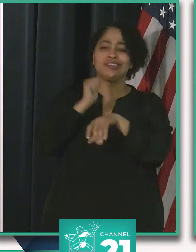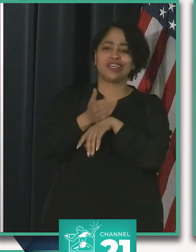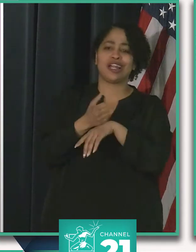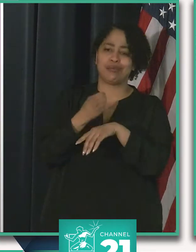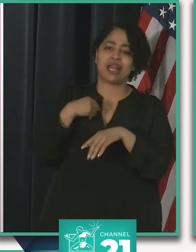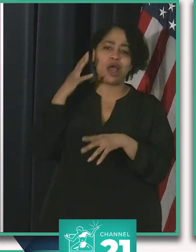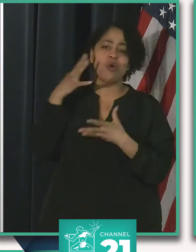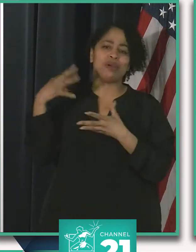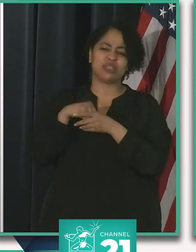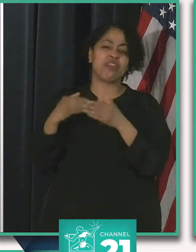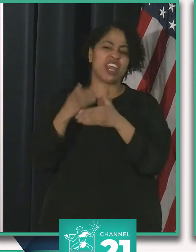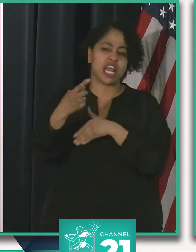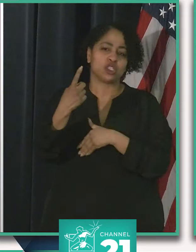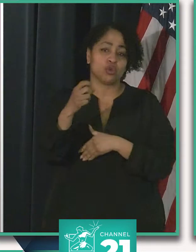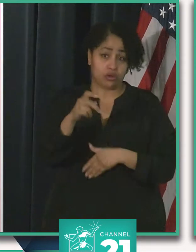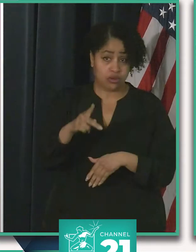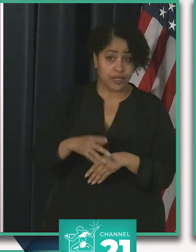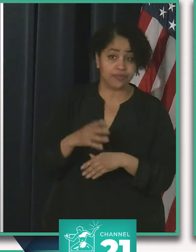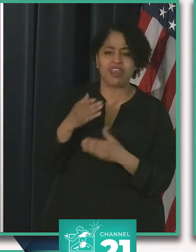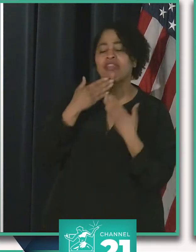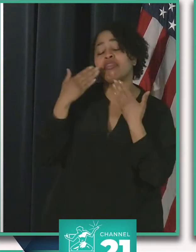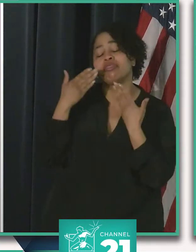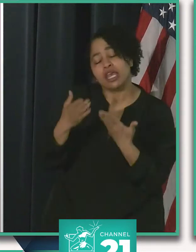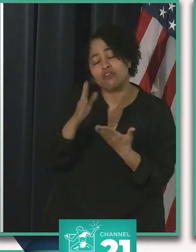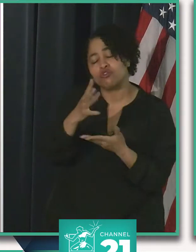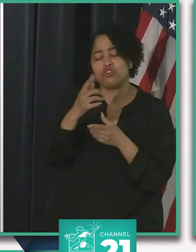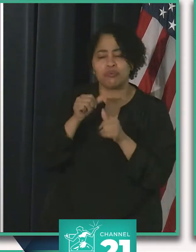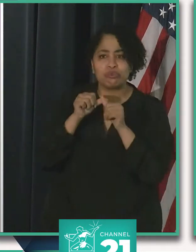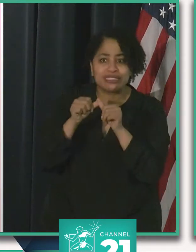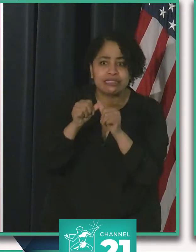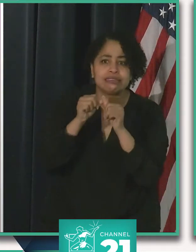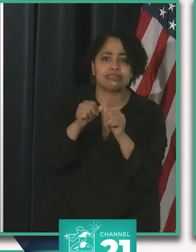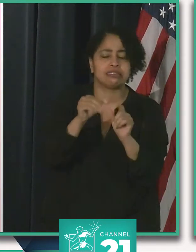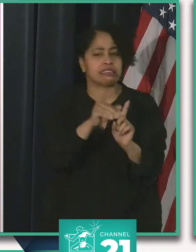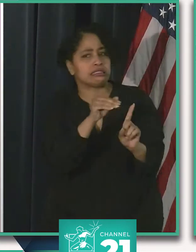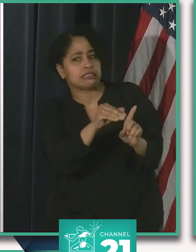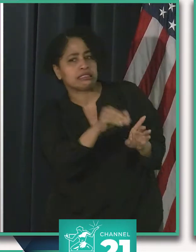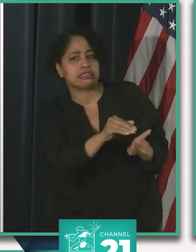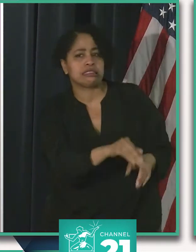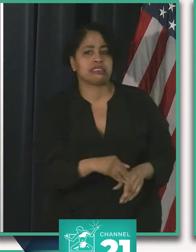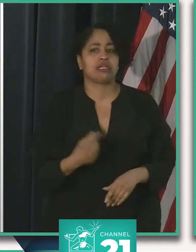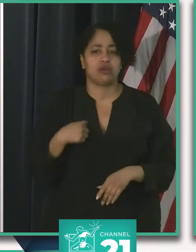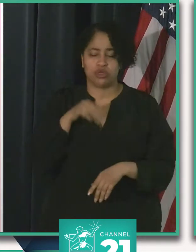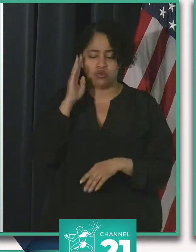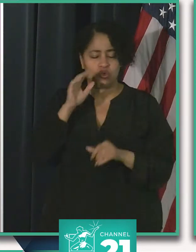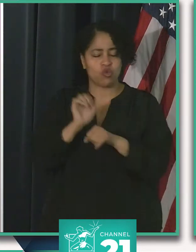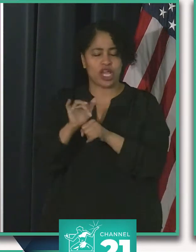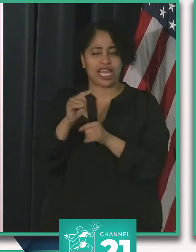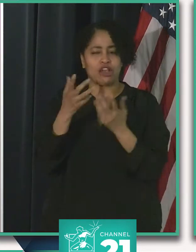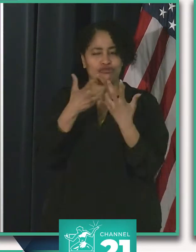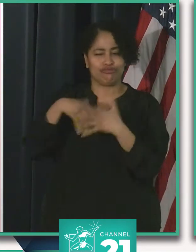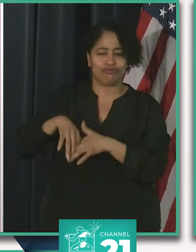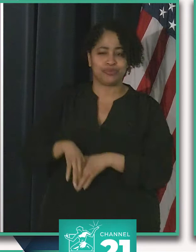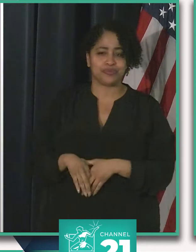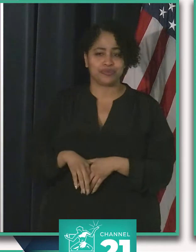will participate in the next one. All right. So thank you for your persistence, Mr. Williams. We'll get this worked out.